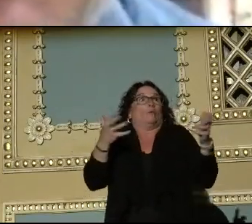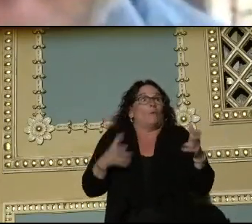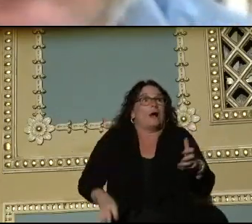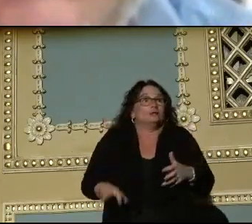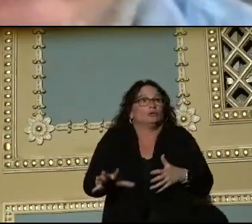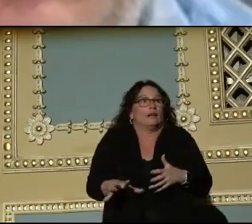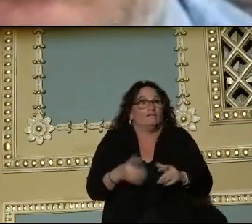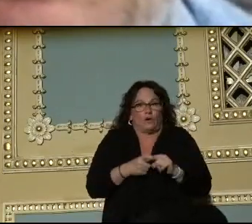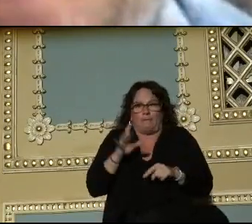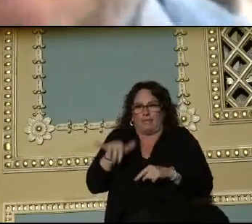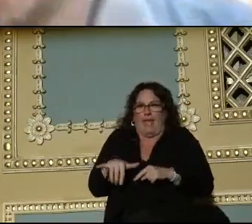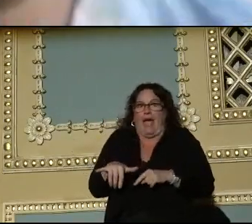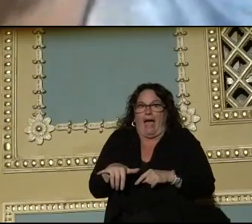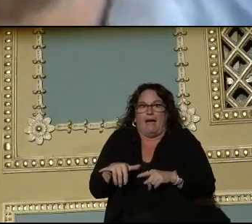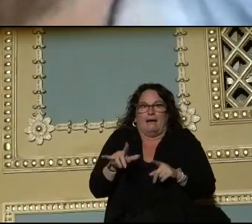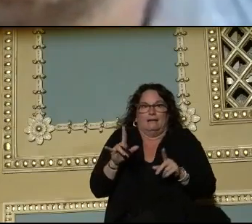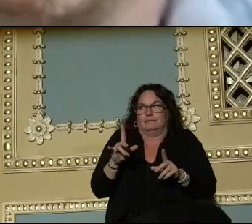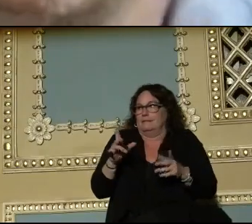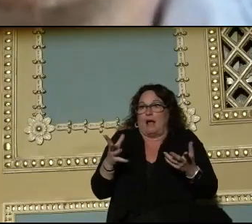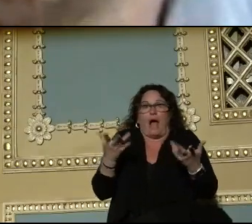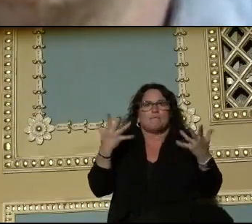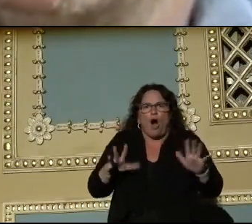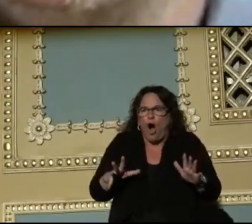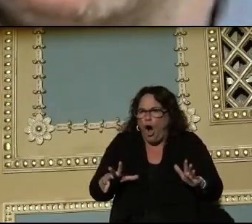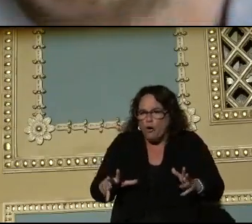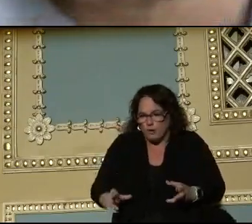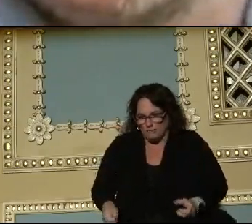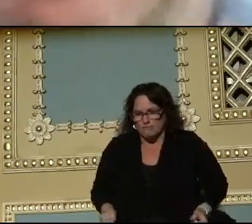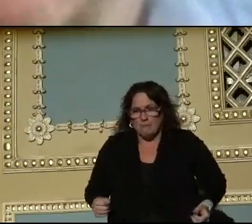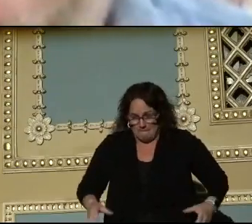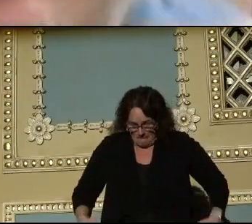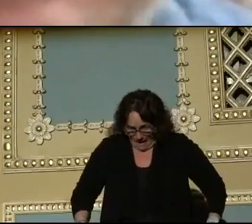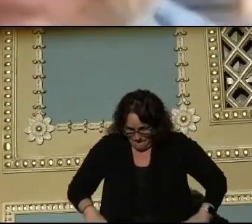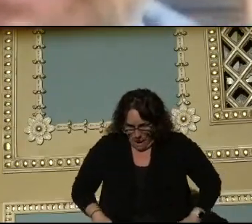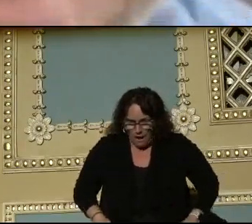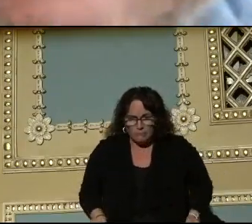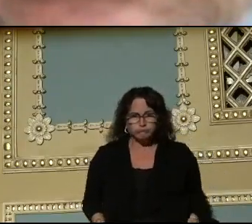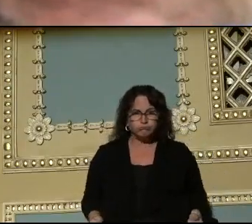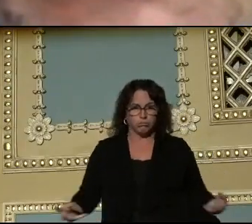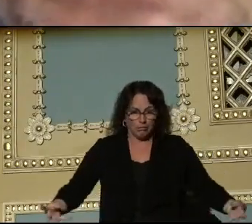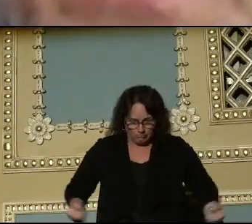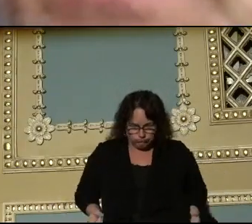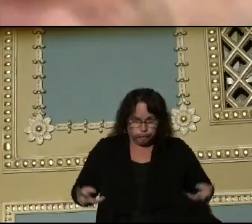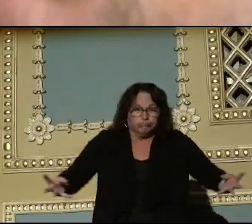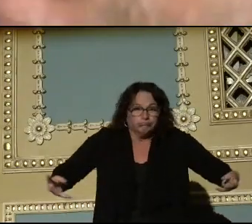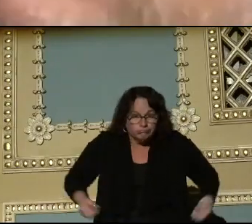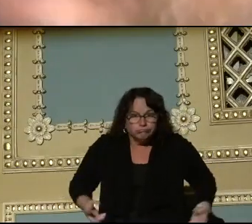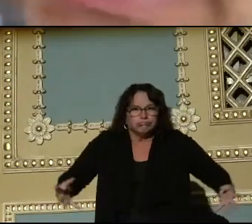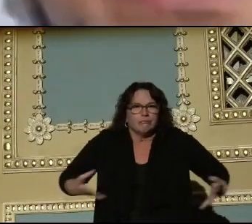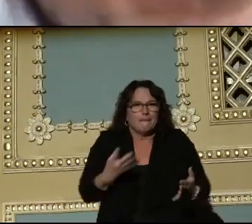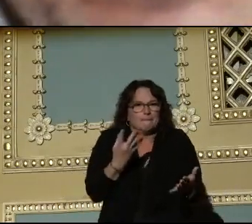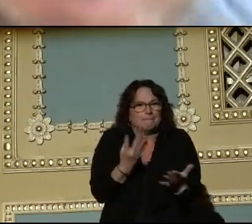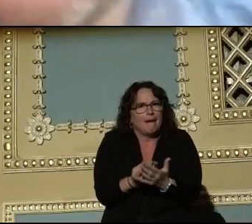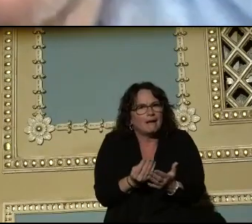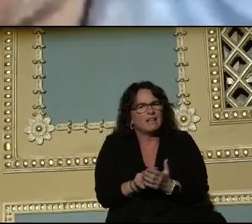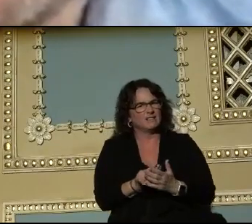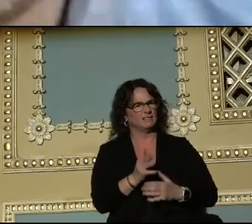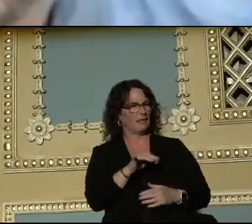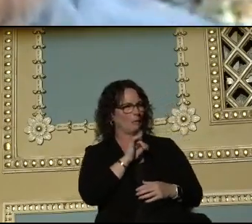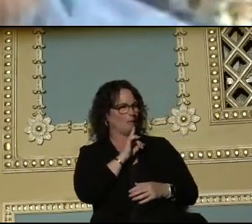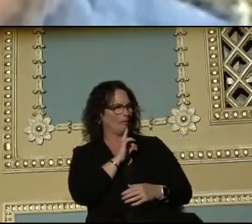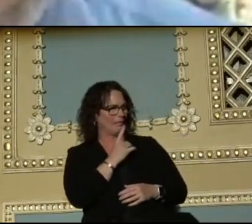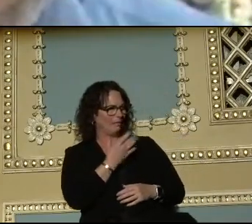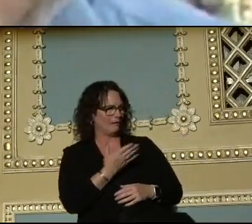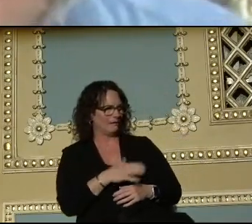know. I'm already giving. My pockets are bleeding money because is that a thing? I don't think so. Well,